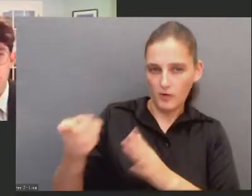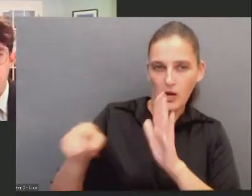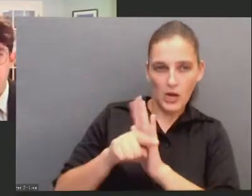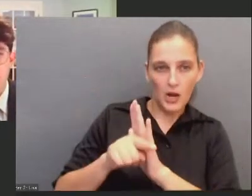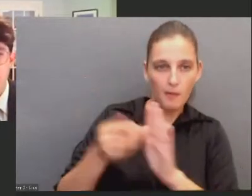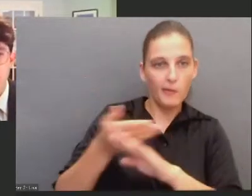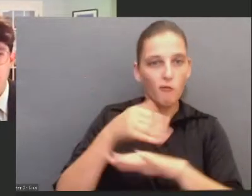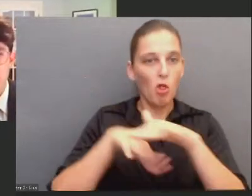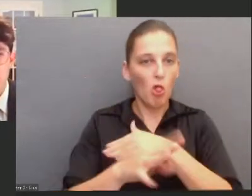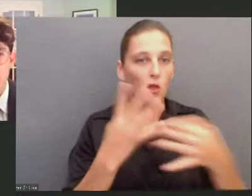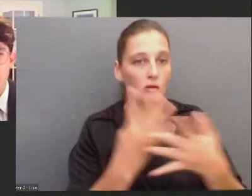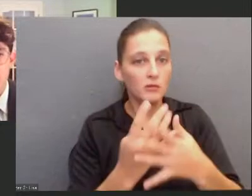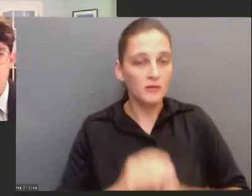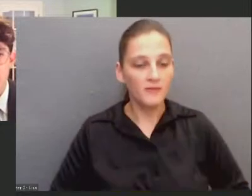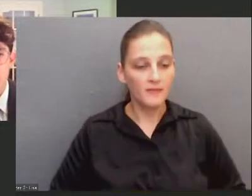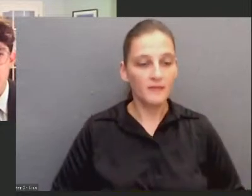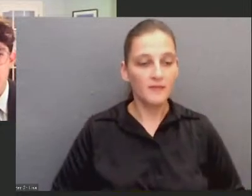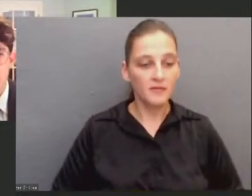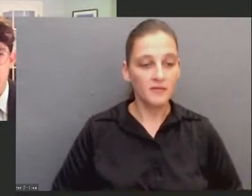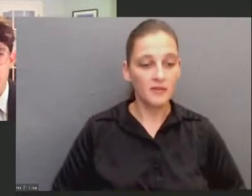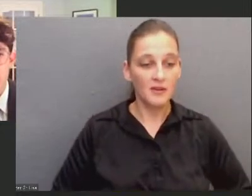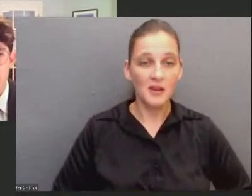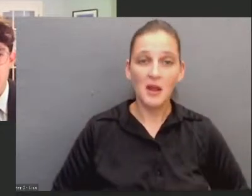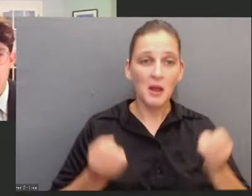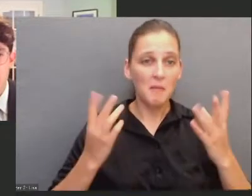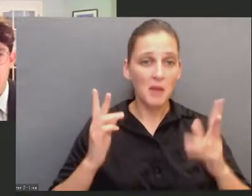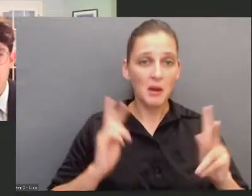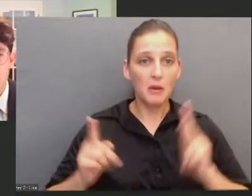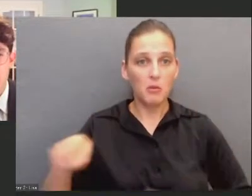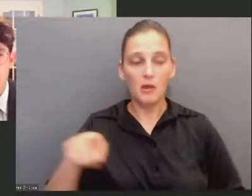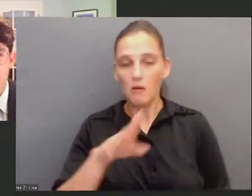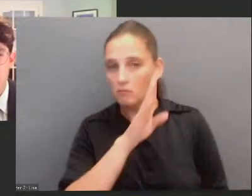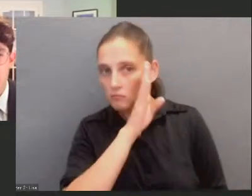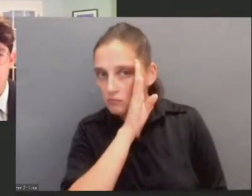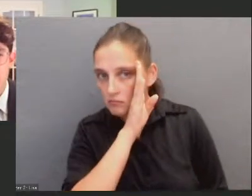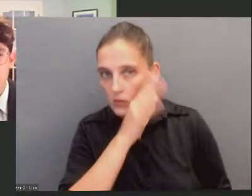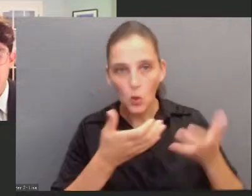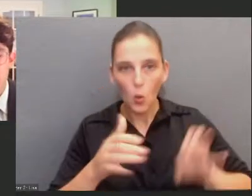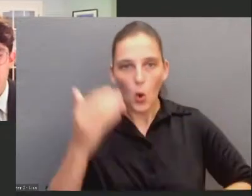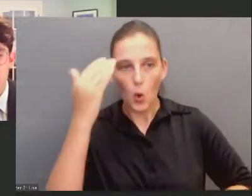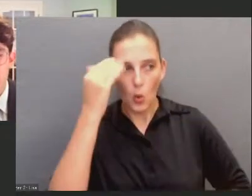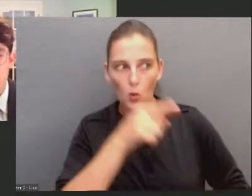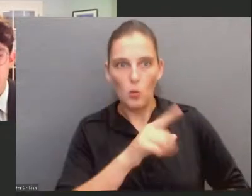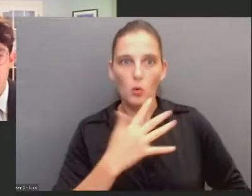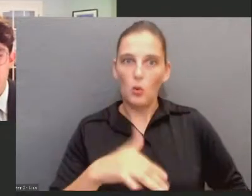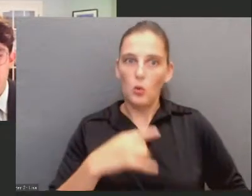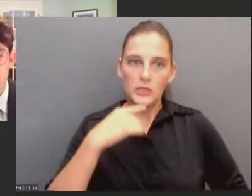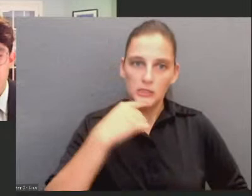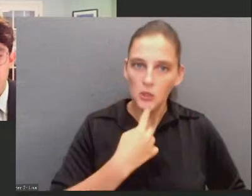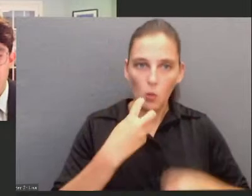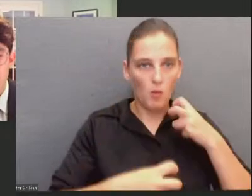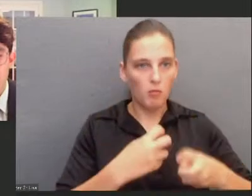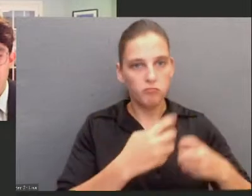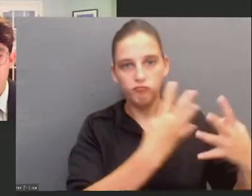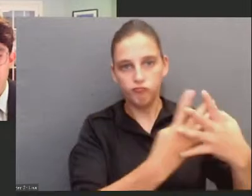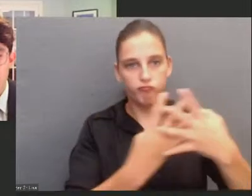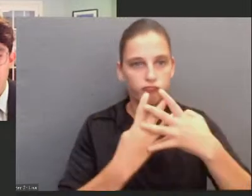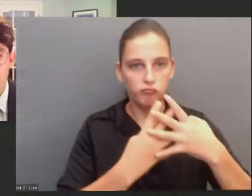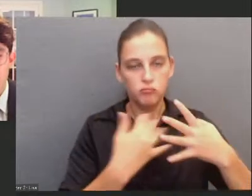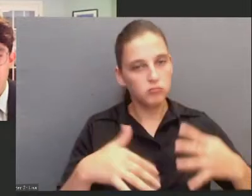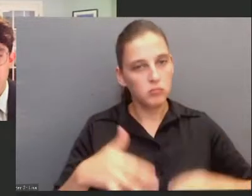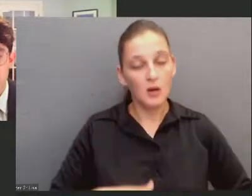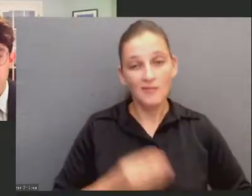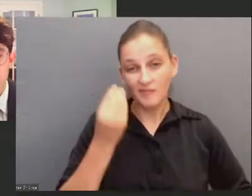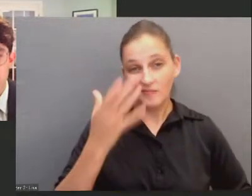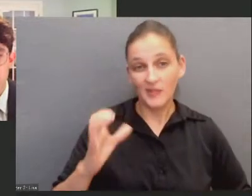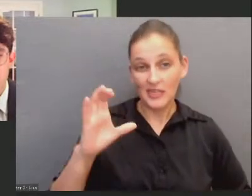this problem is in some cases. But I do think that we have an incredible opportunity here. The CDC and local and state departments of health